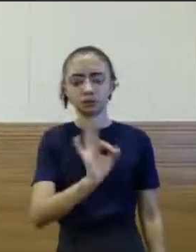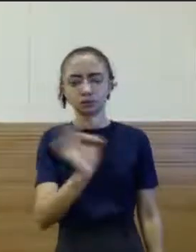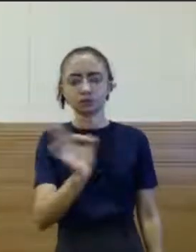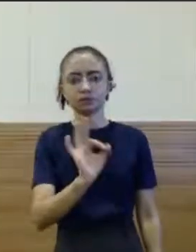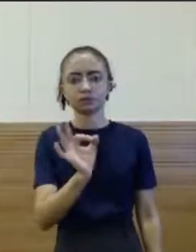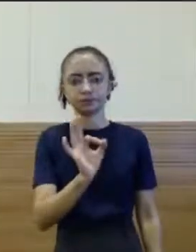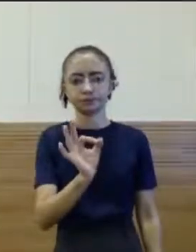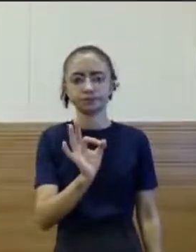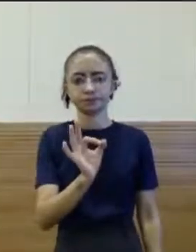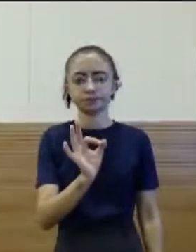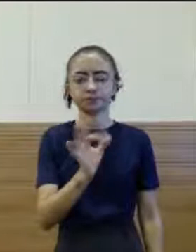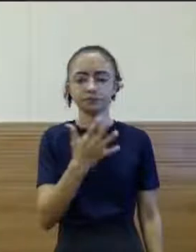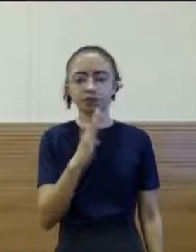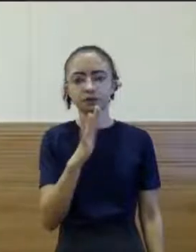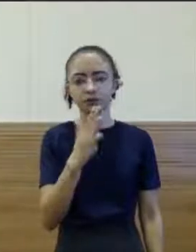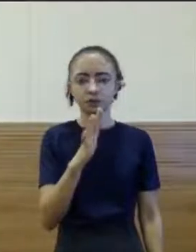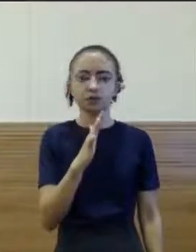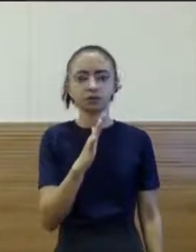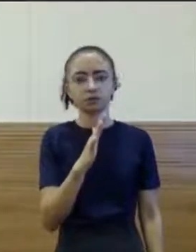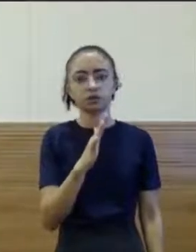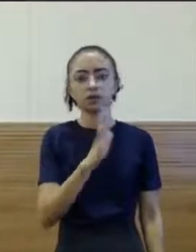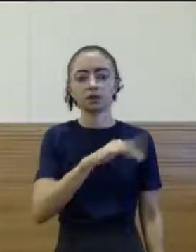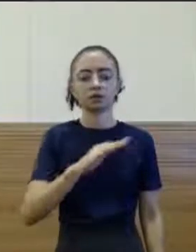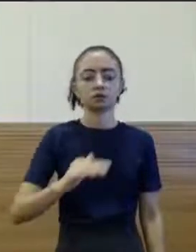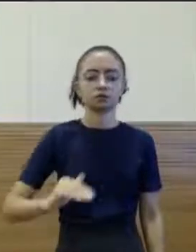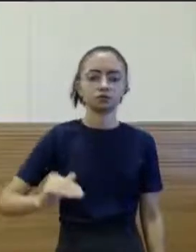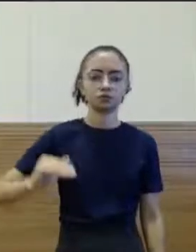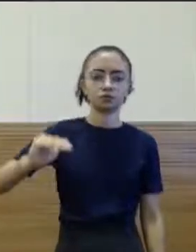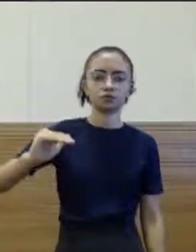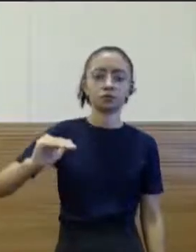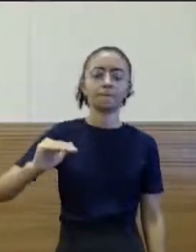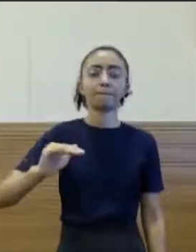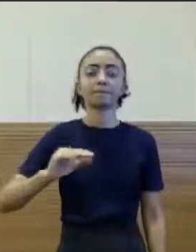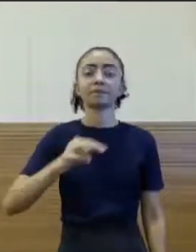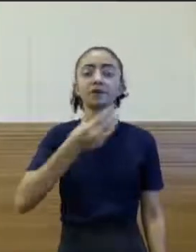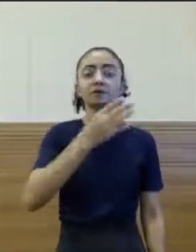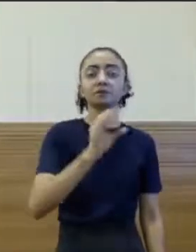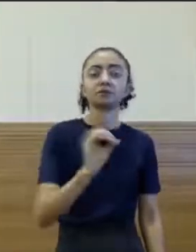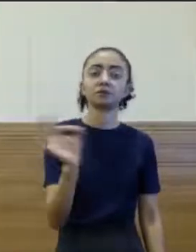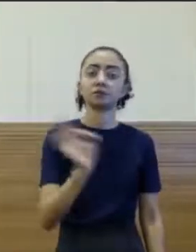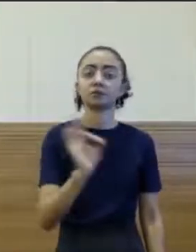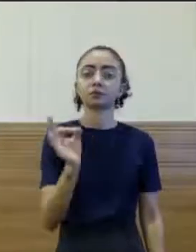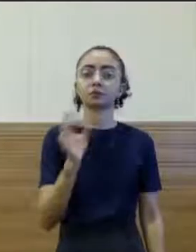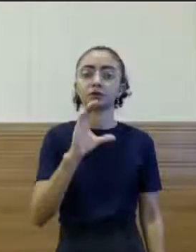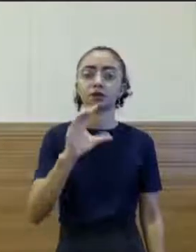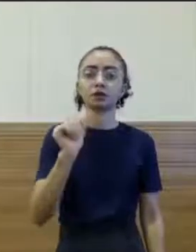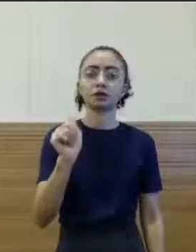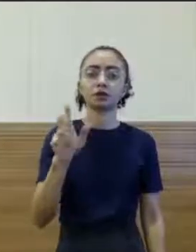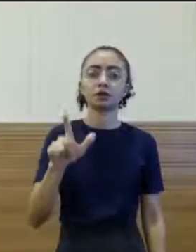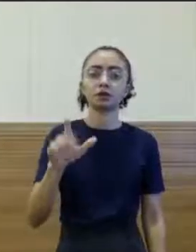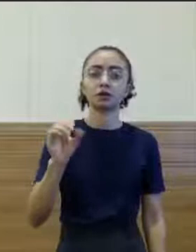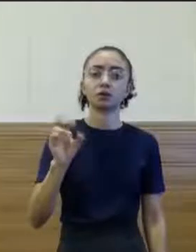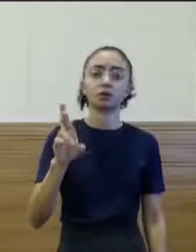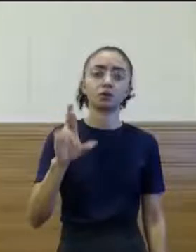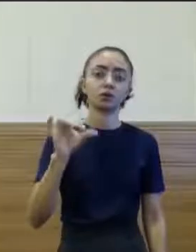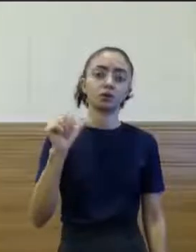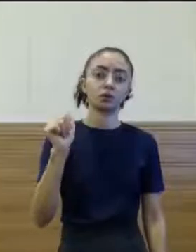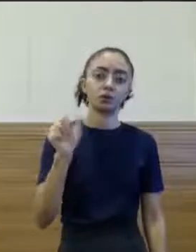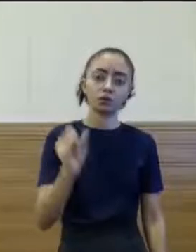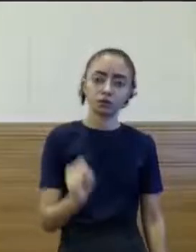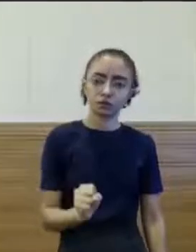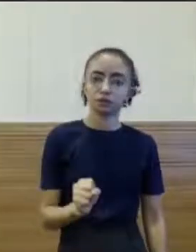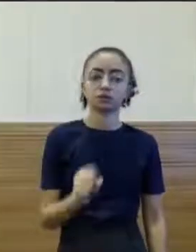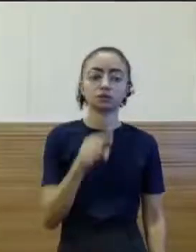very close to 30% to the bigger children, or 30% of the calories consumed by these children came